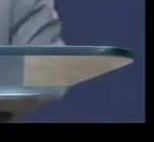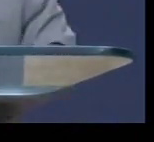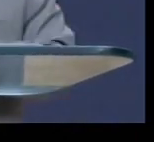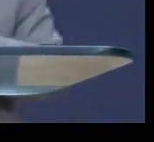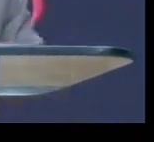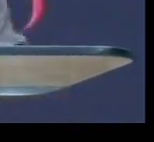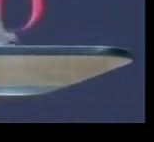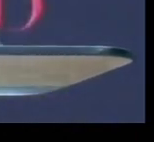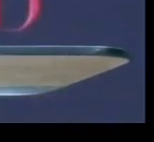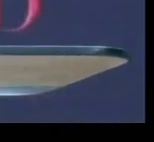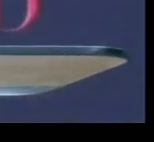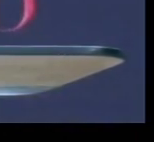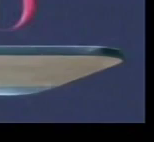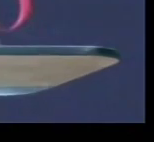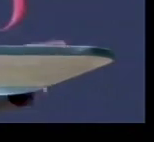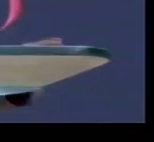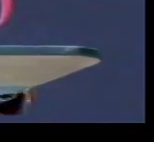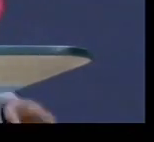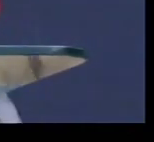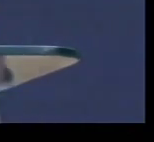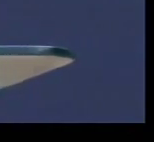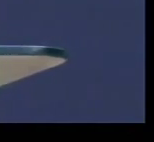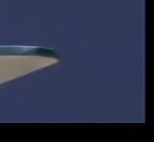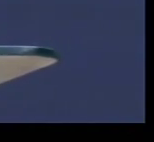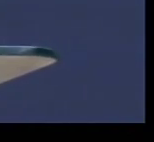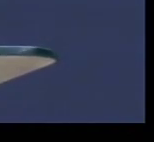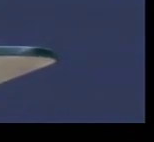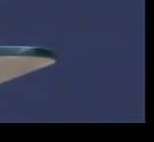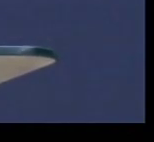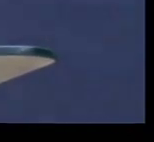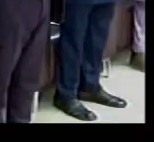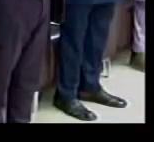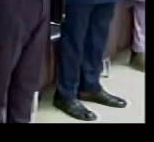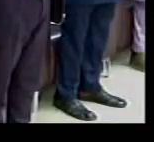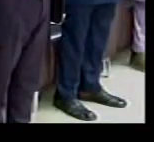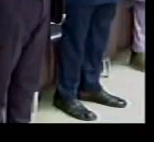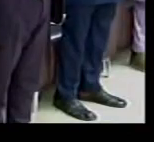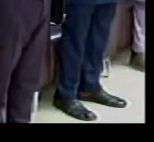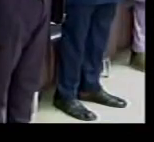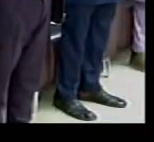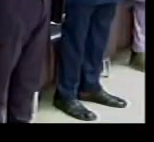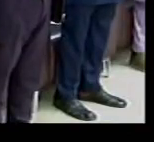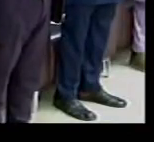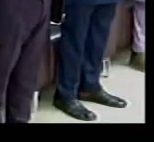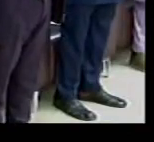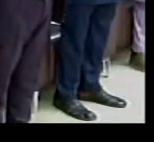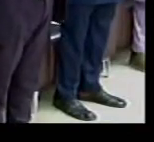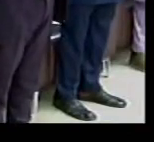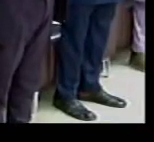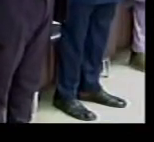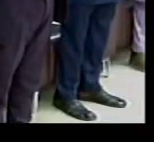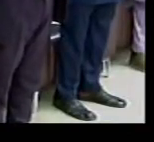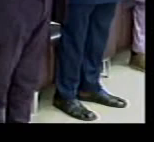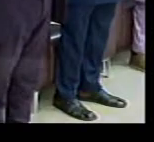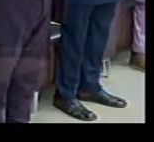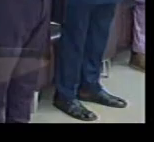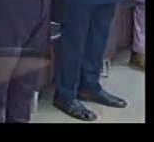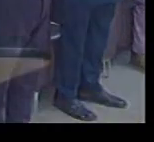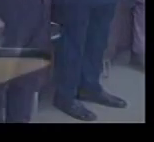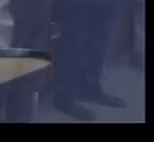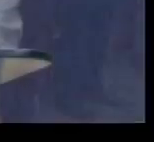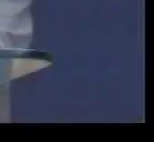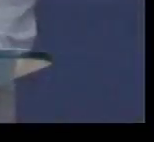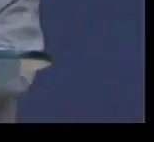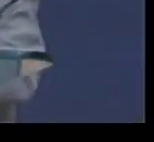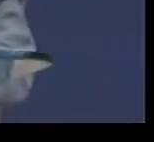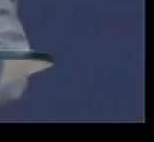Lord, that the word will do good in every life in Jesus' name. Amen. That our spirit,